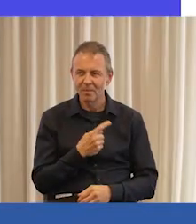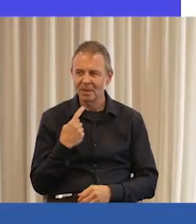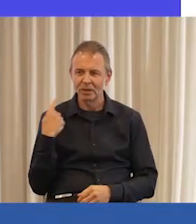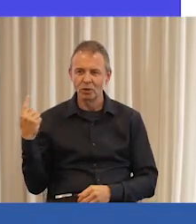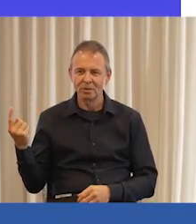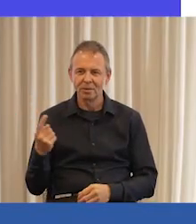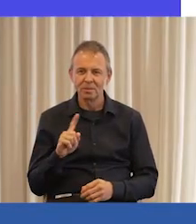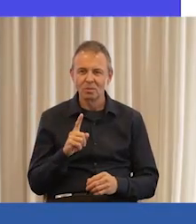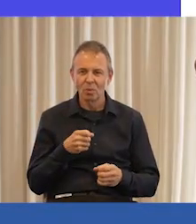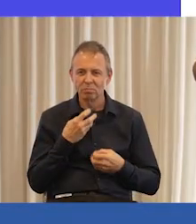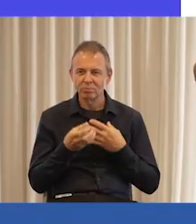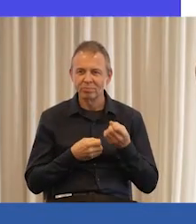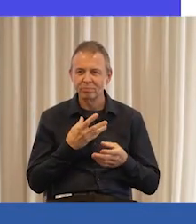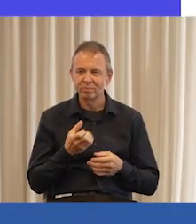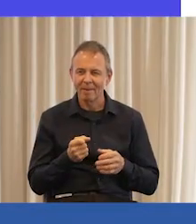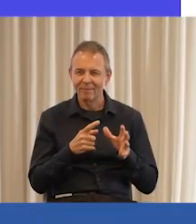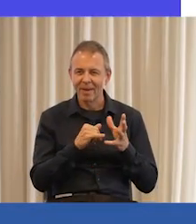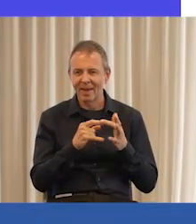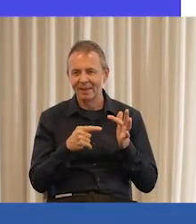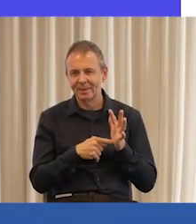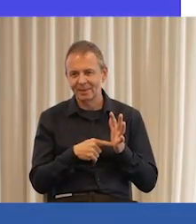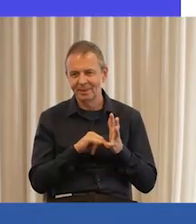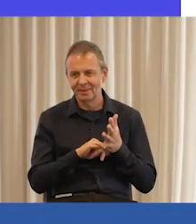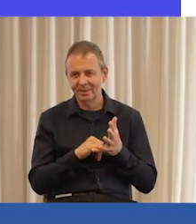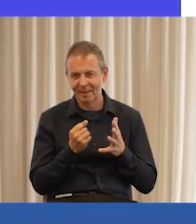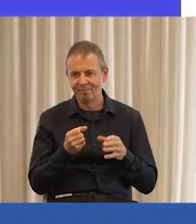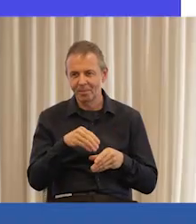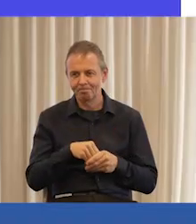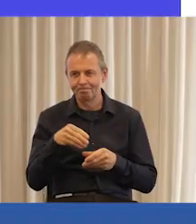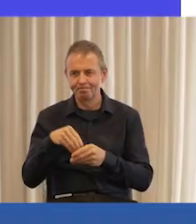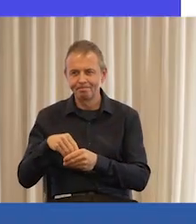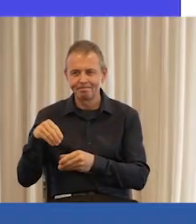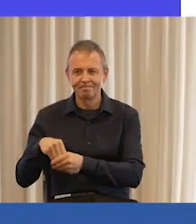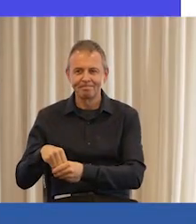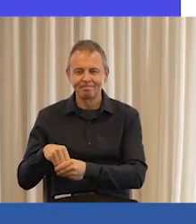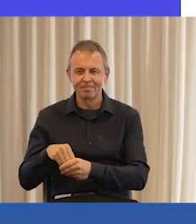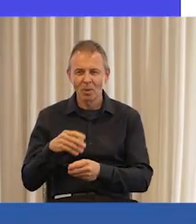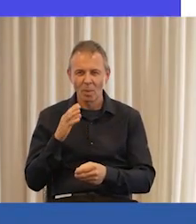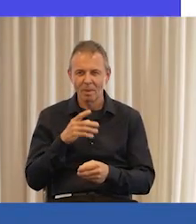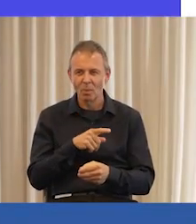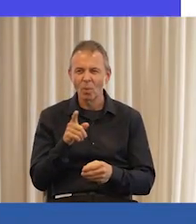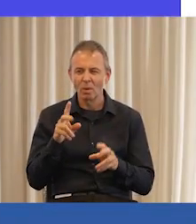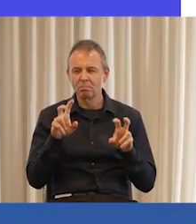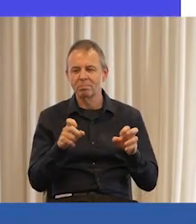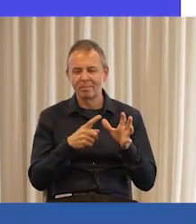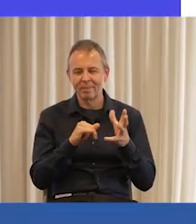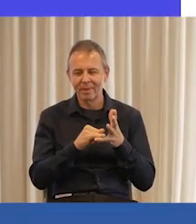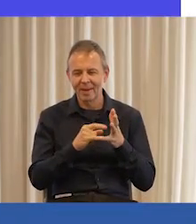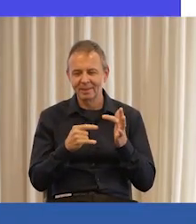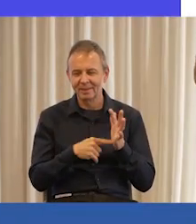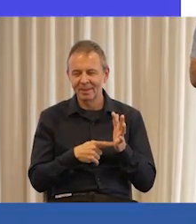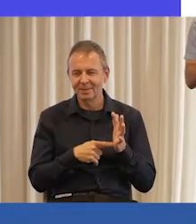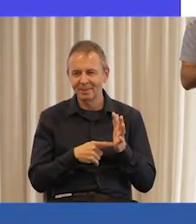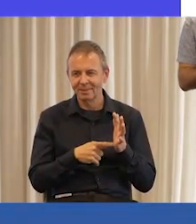of that. And so when people hear the word asset, a lot of times you might have heard that, although I can't say I'm one of them